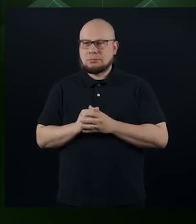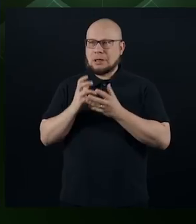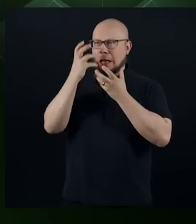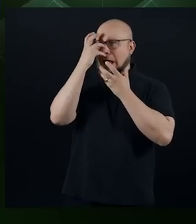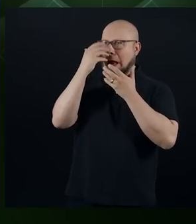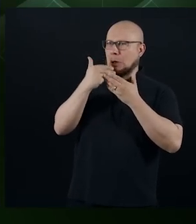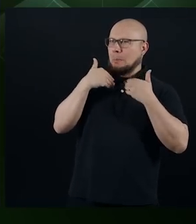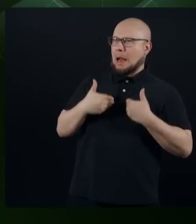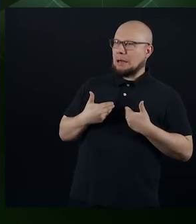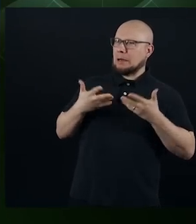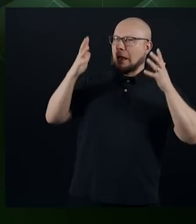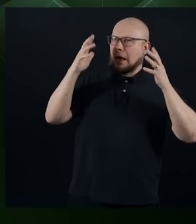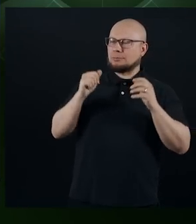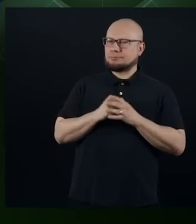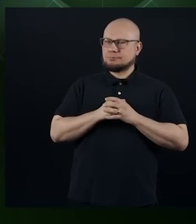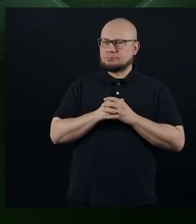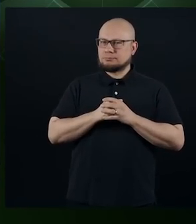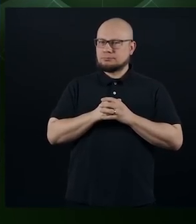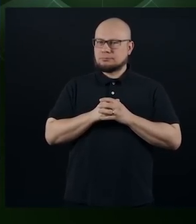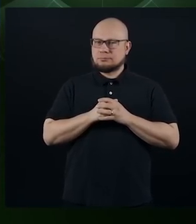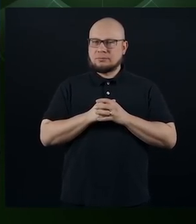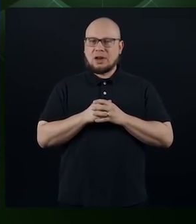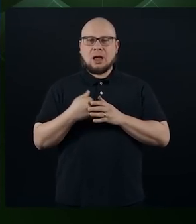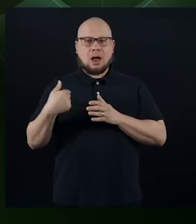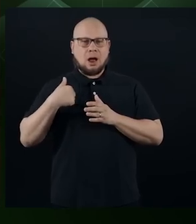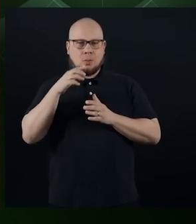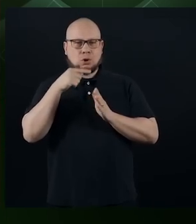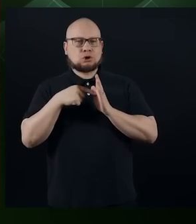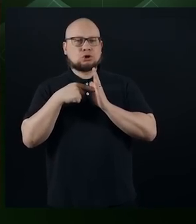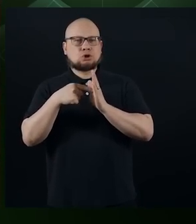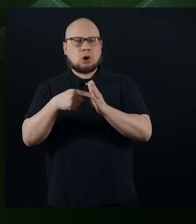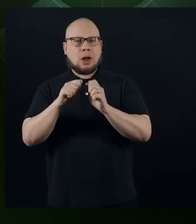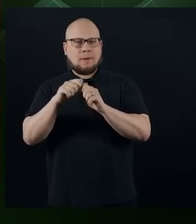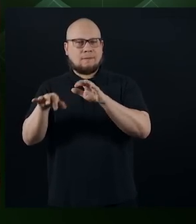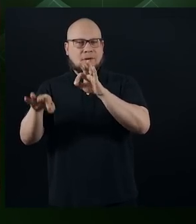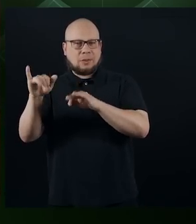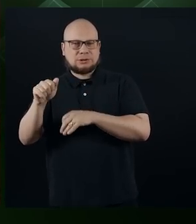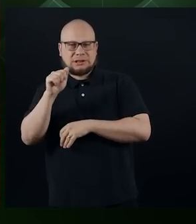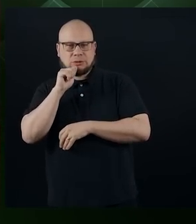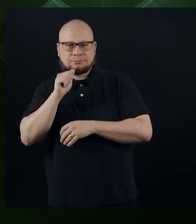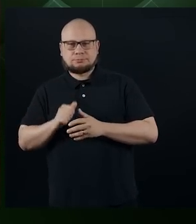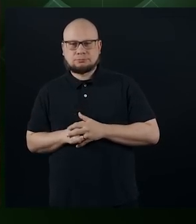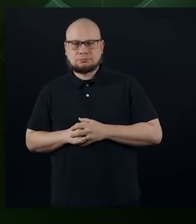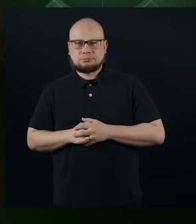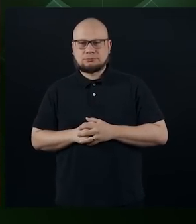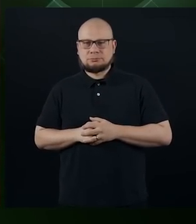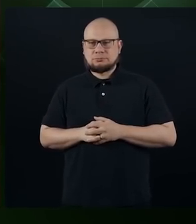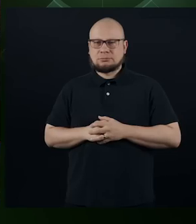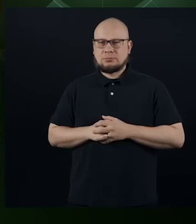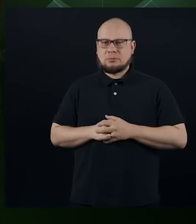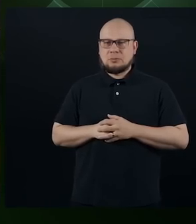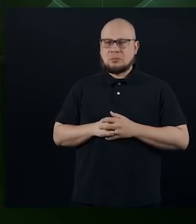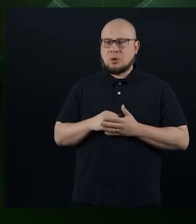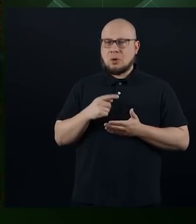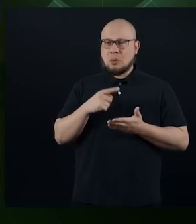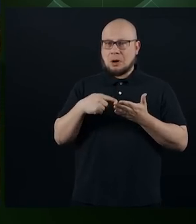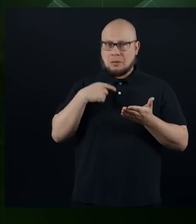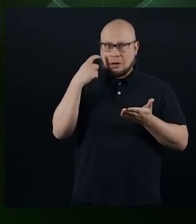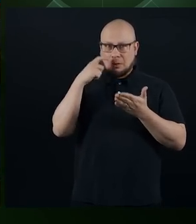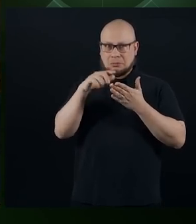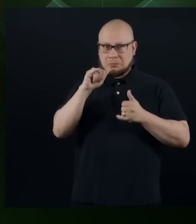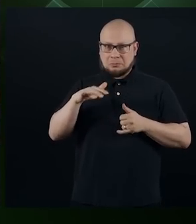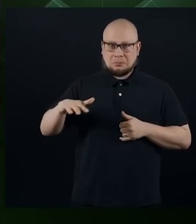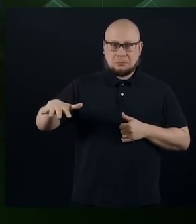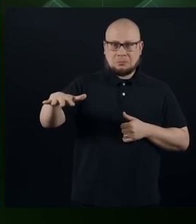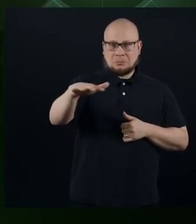last. All I can do is show you the way. From what I hear of this so-called Sea of Thieves, it's nothing but